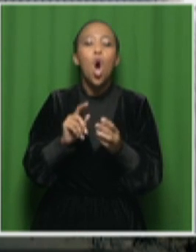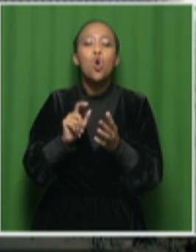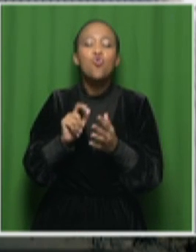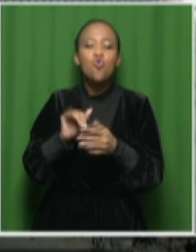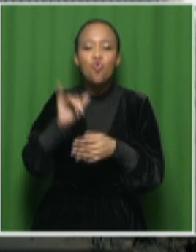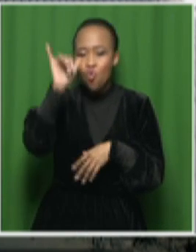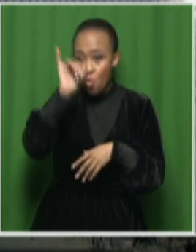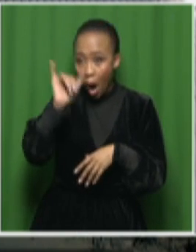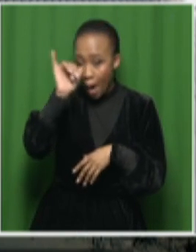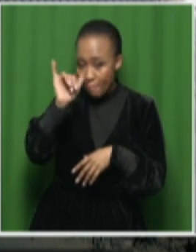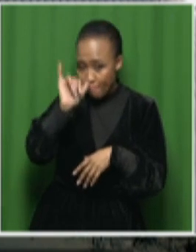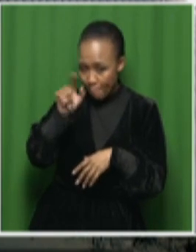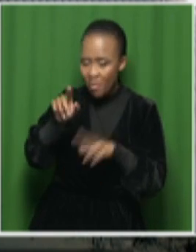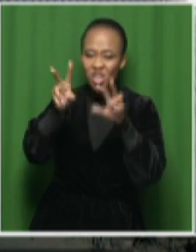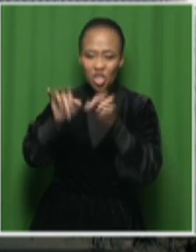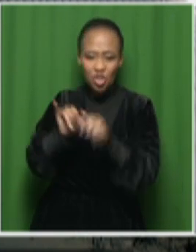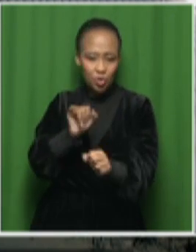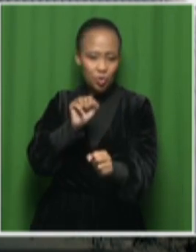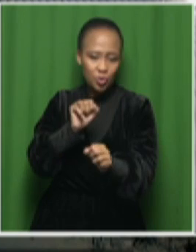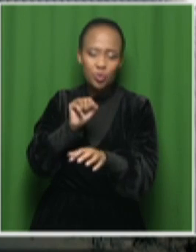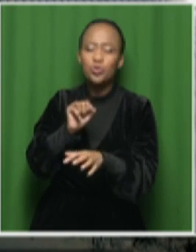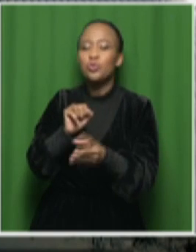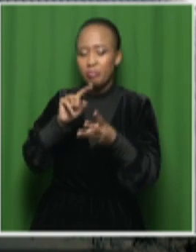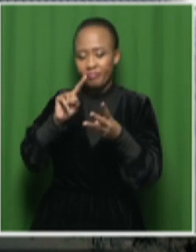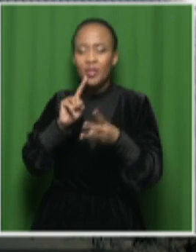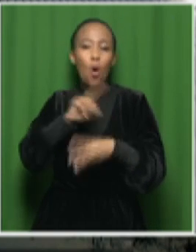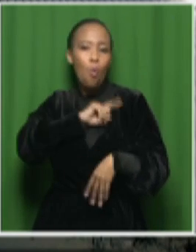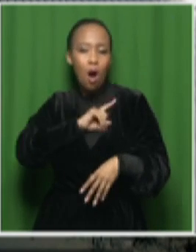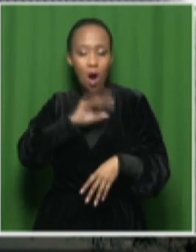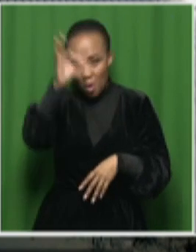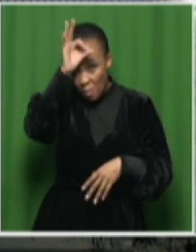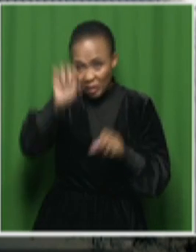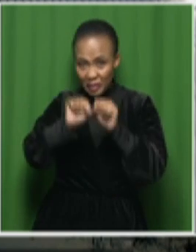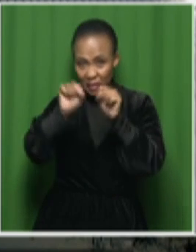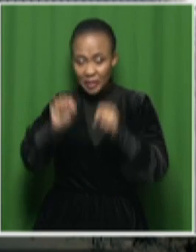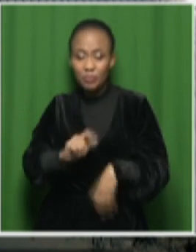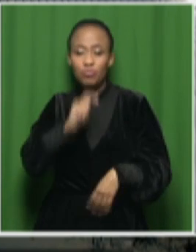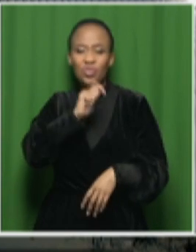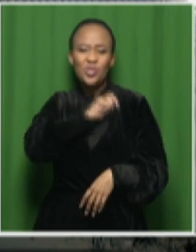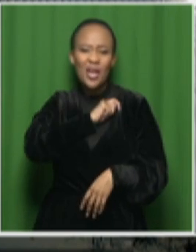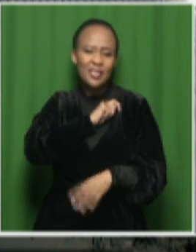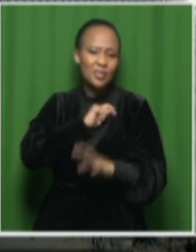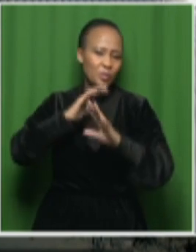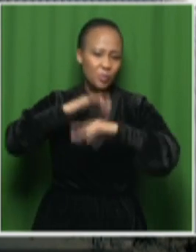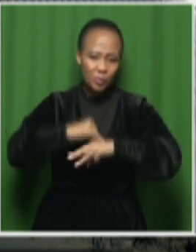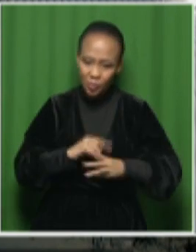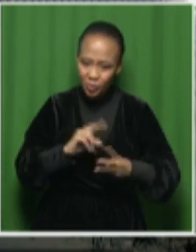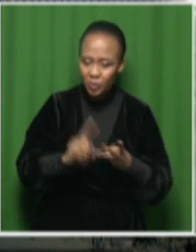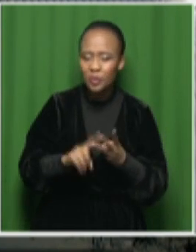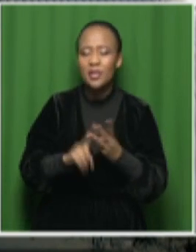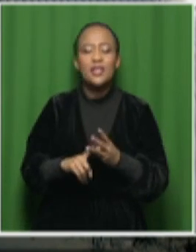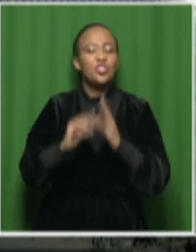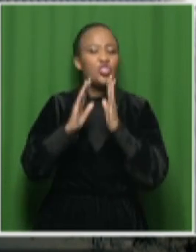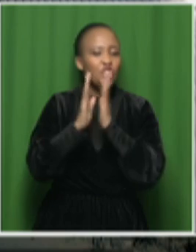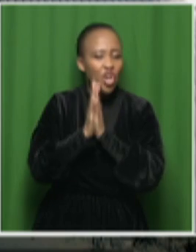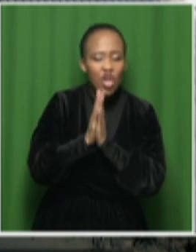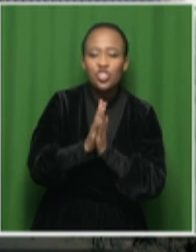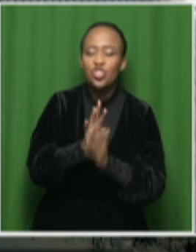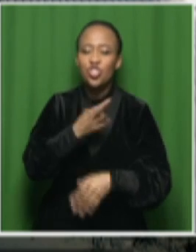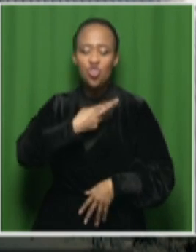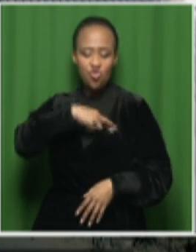also coming out, given the level of trust in our police system as well. I wonder if we could look at the role of evangelical churches, religion,